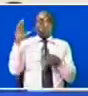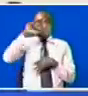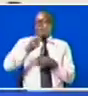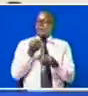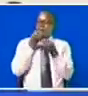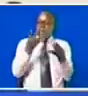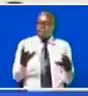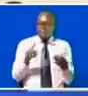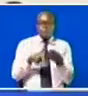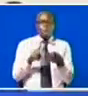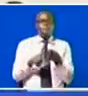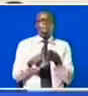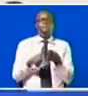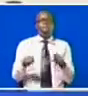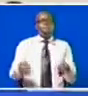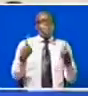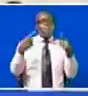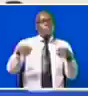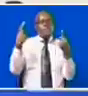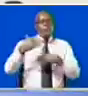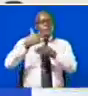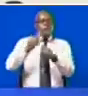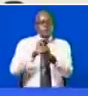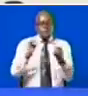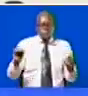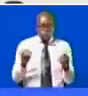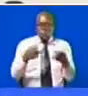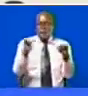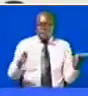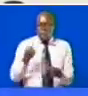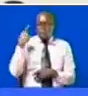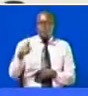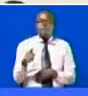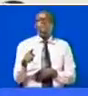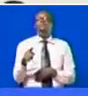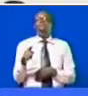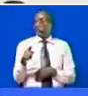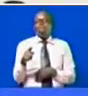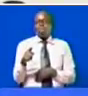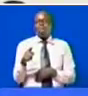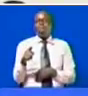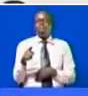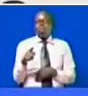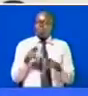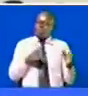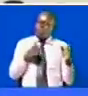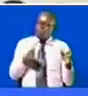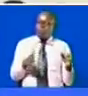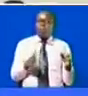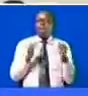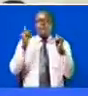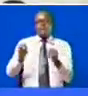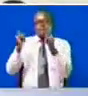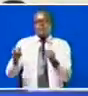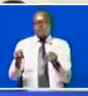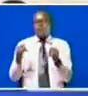misinformation, grounds for brewing mistrust, and a space for scrambling for and chasing individual